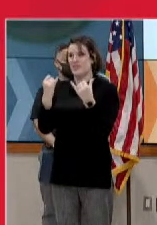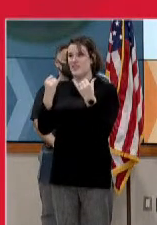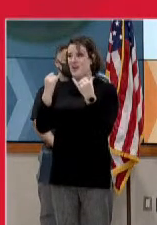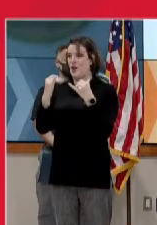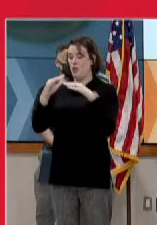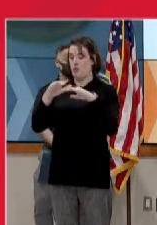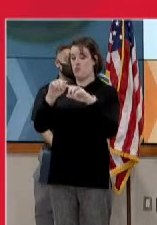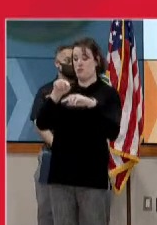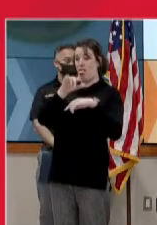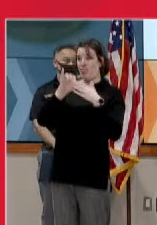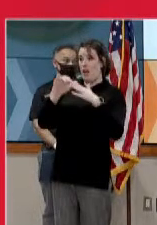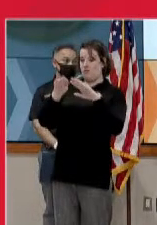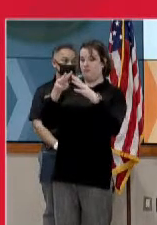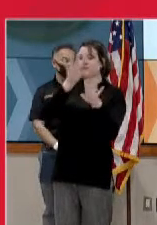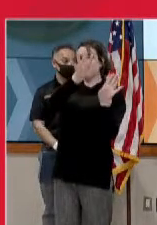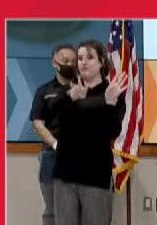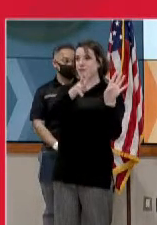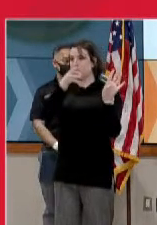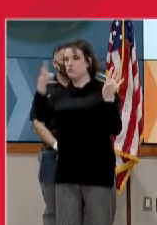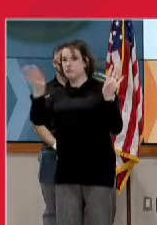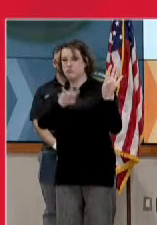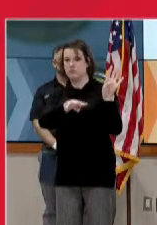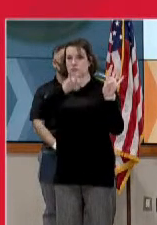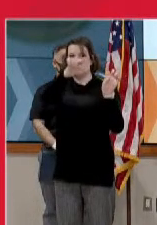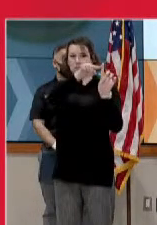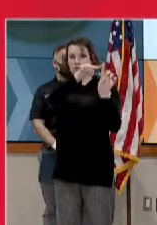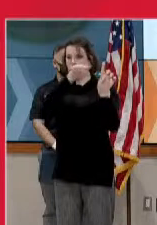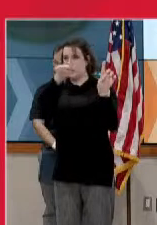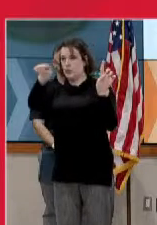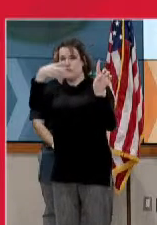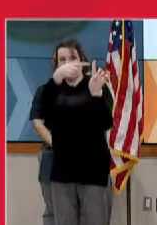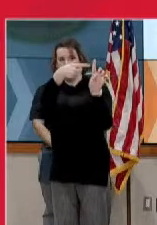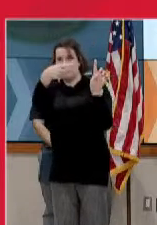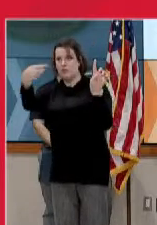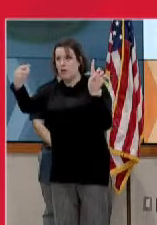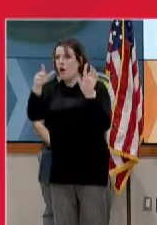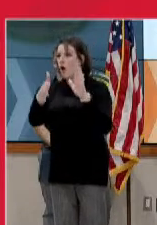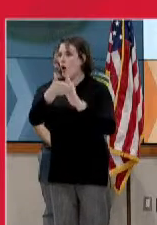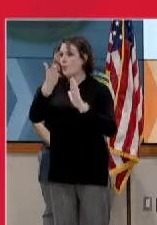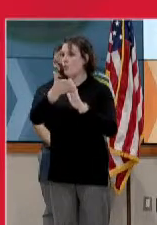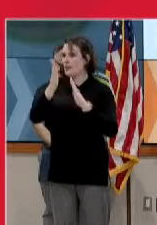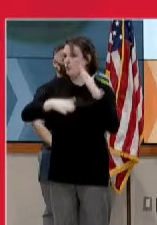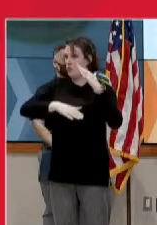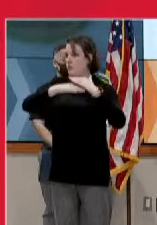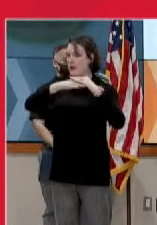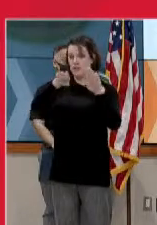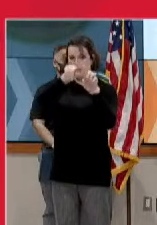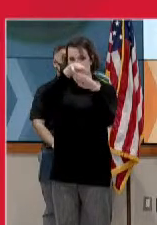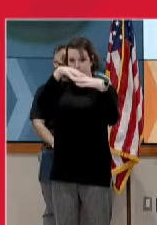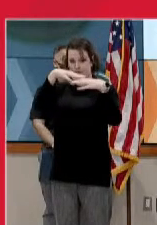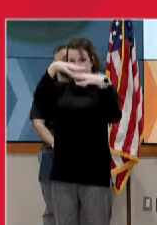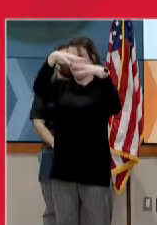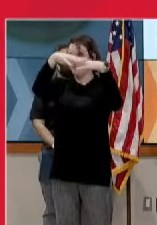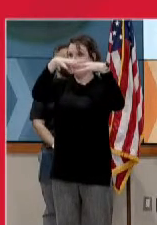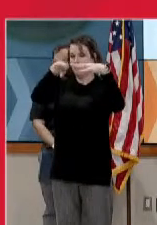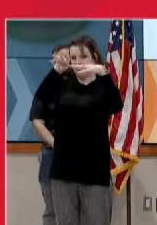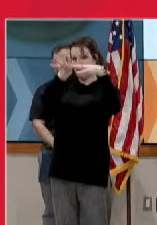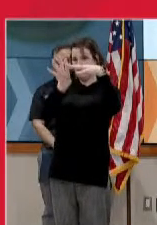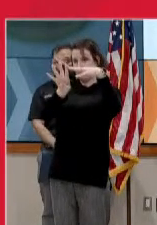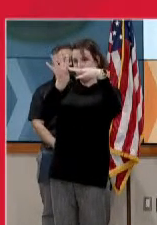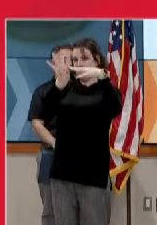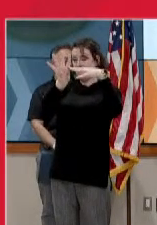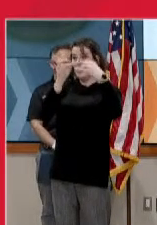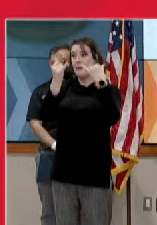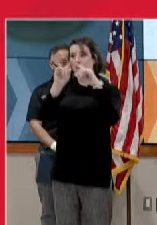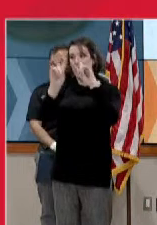operational capacity. These charts right here are all our Harris County hospitals, and that is where they are. So it's time for action. I know this